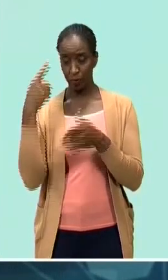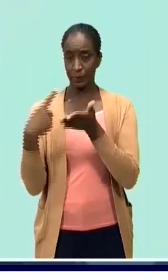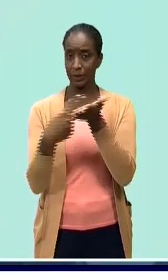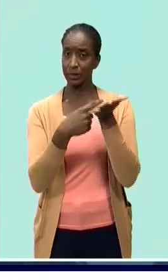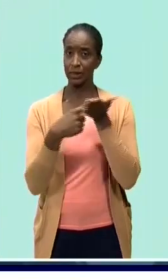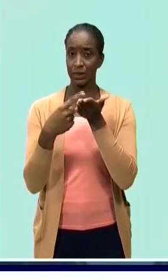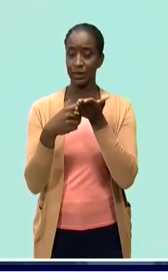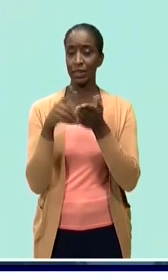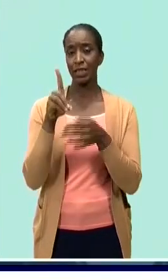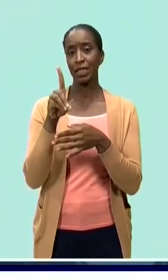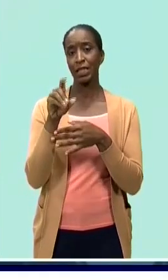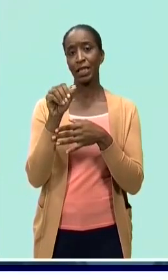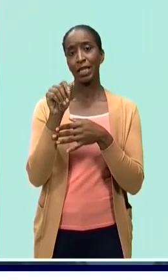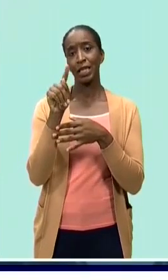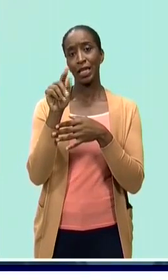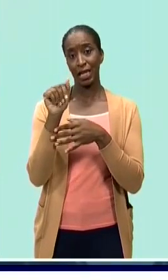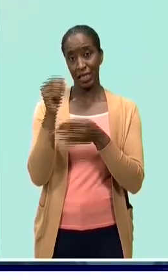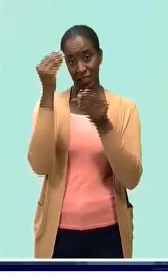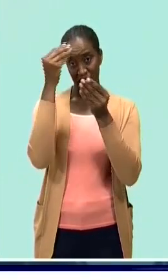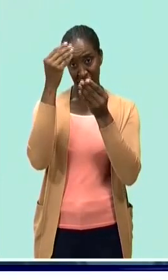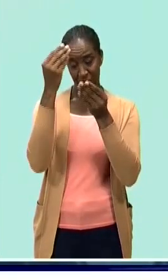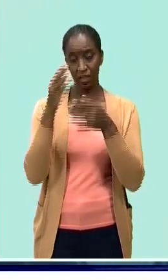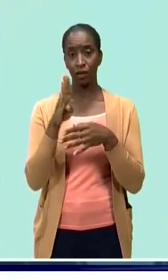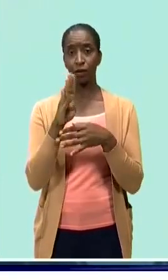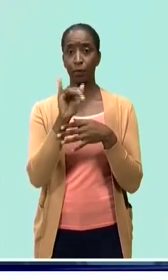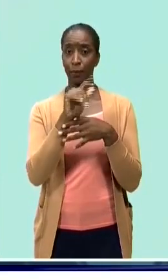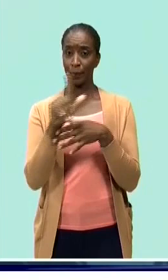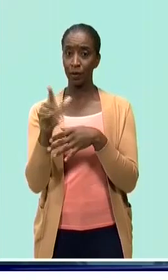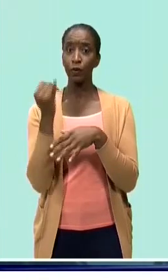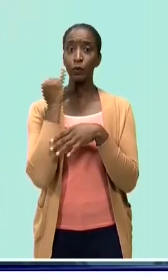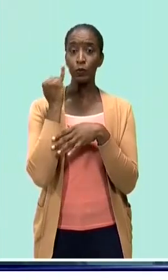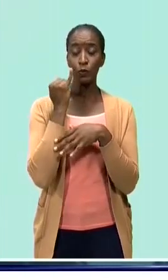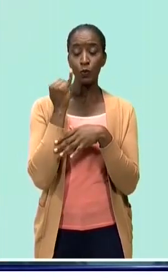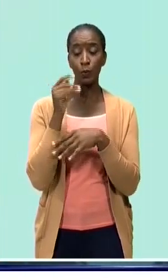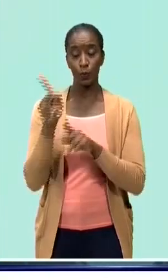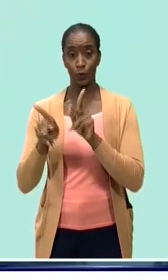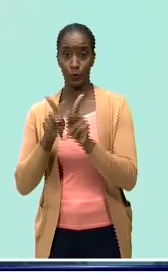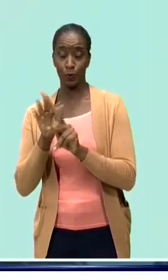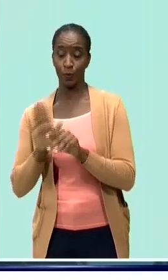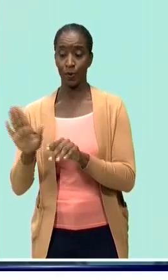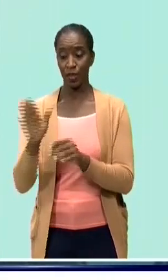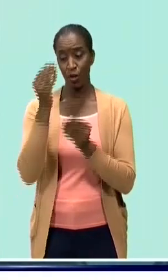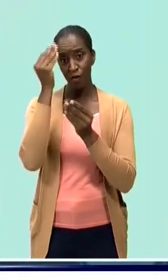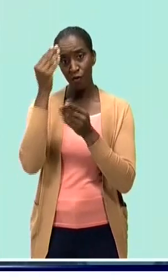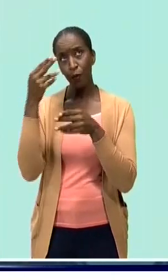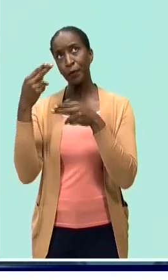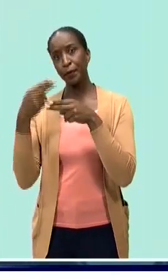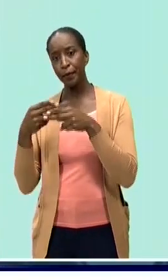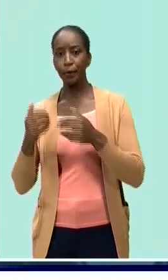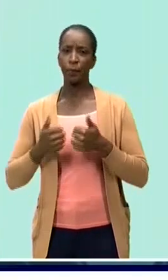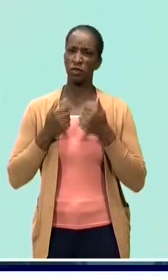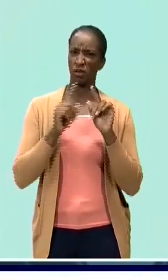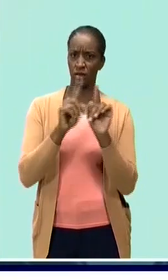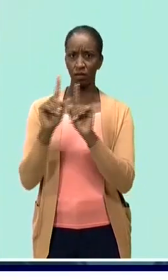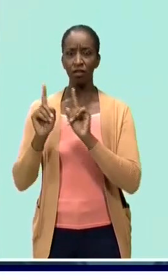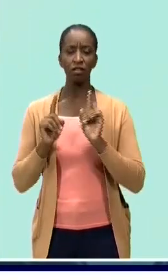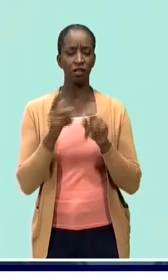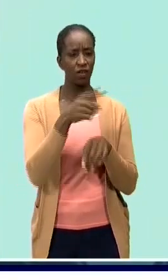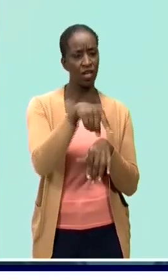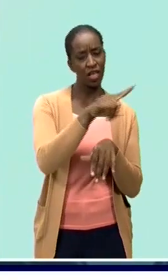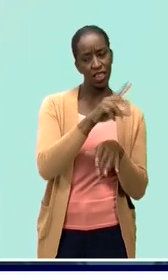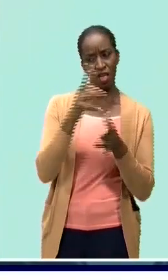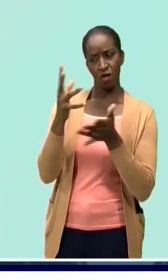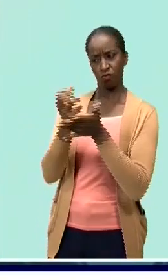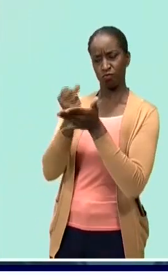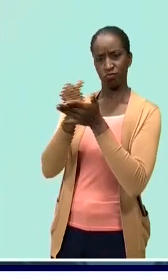right to sue for misuse of their personal information. Minister of Innovation, Science and Smart Technology, Senator Kay McConney, says the bill has